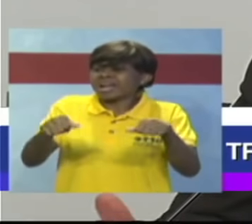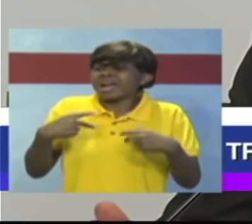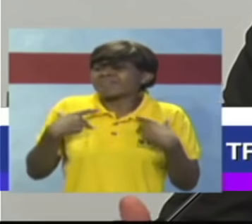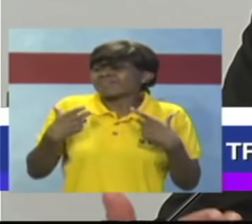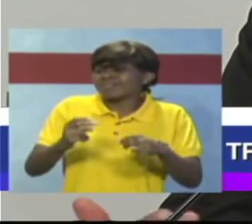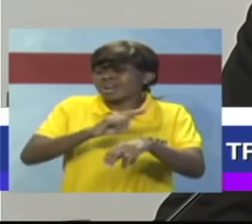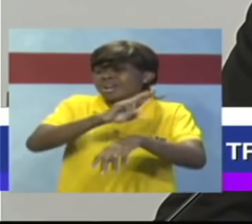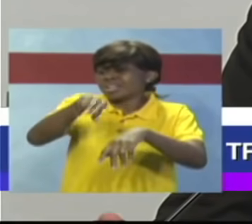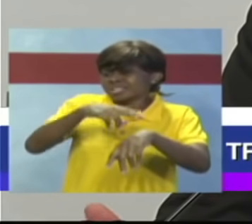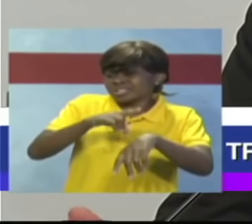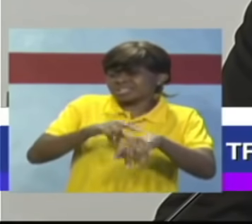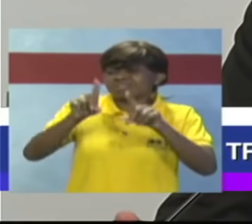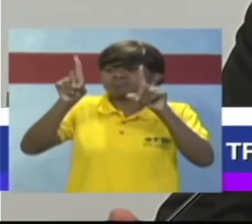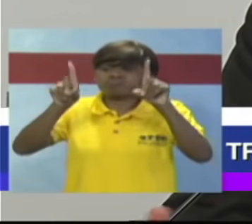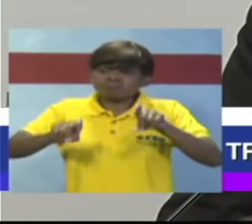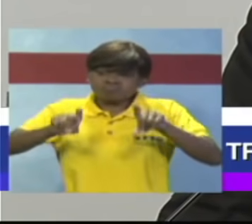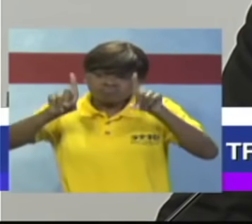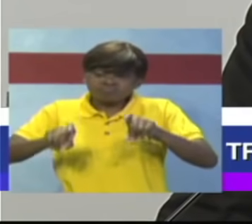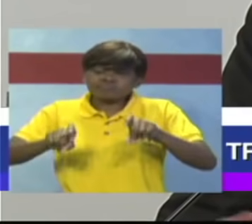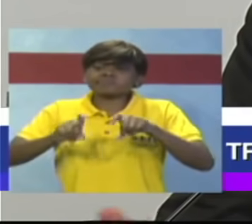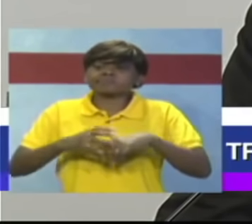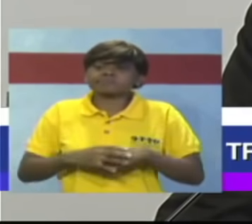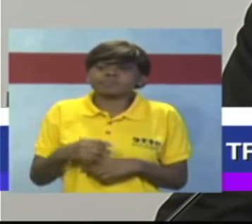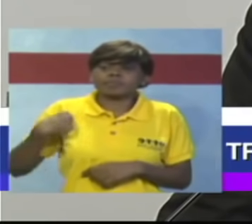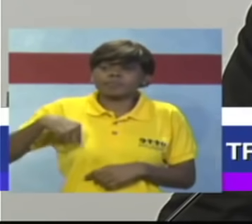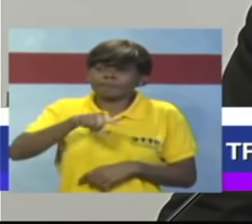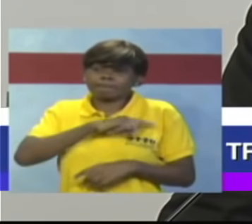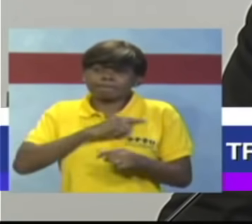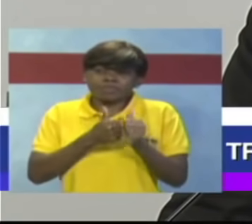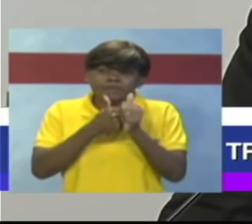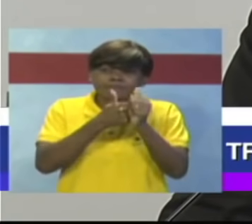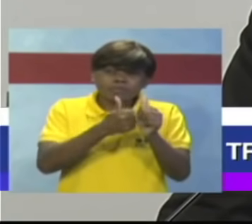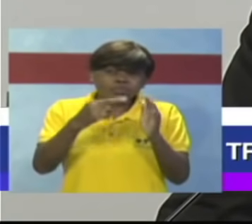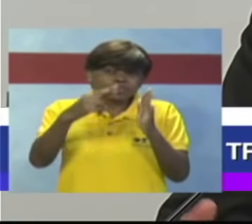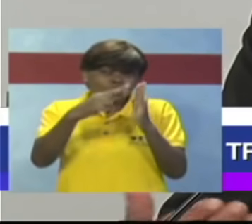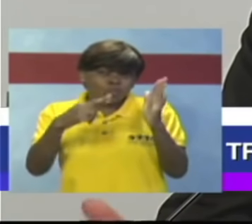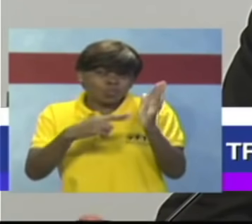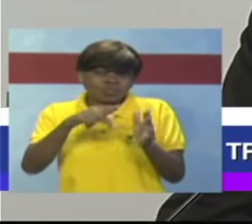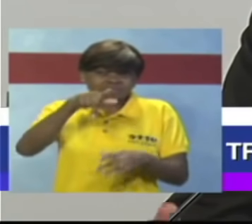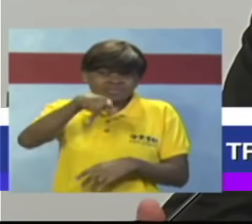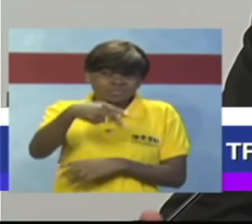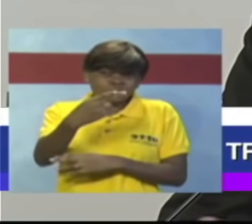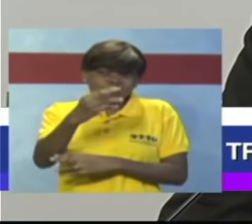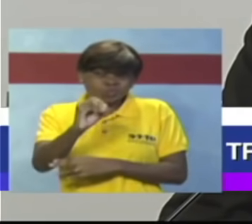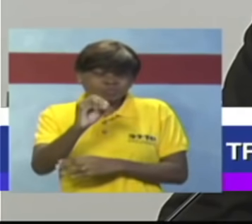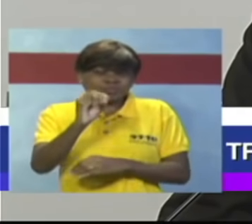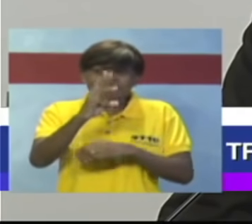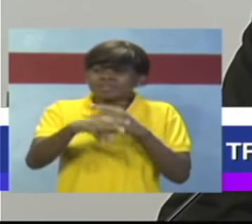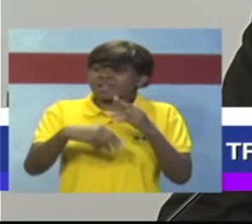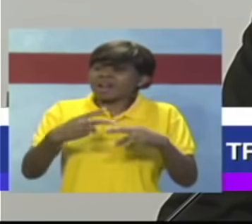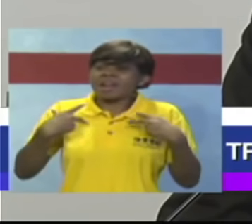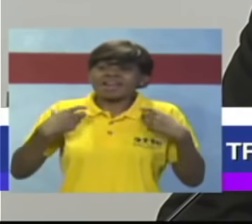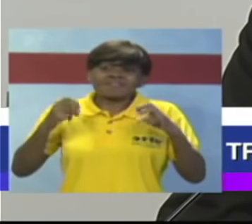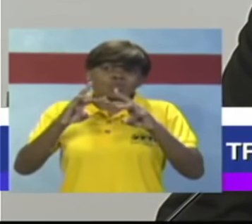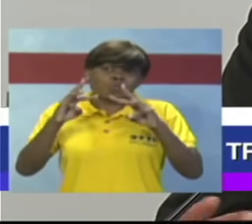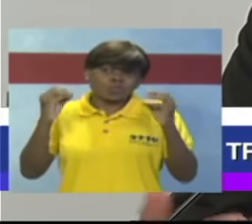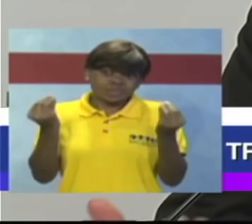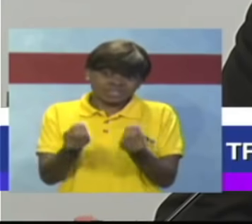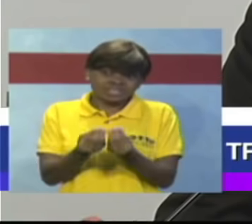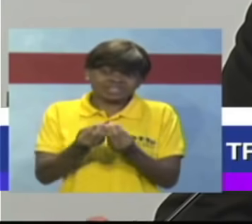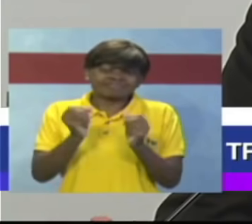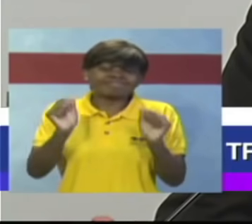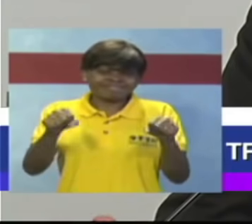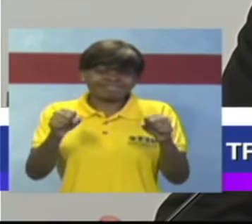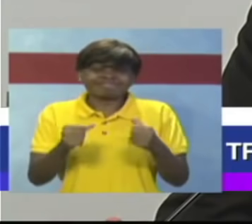screening program that is in line with the PAHO, the World Health Organization, with the UK and so, where